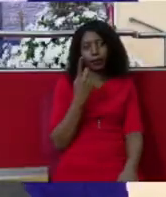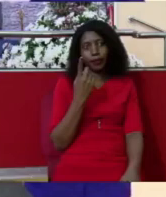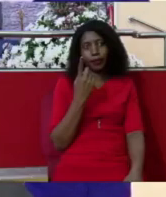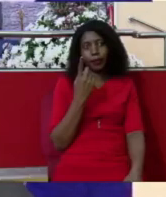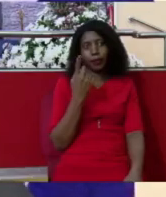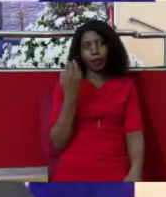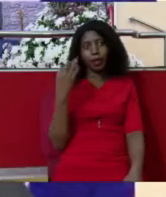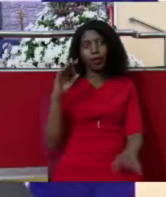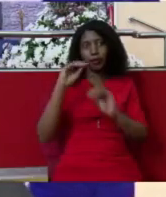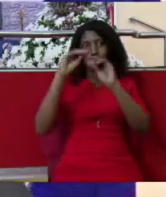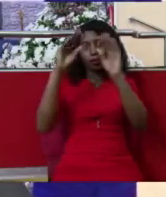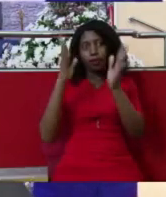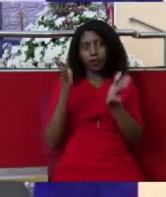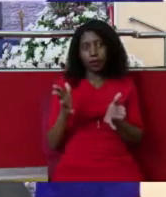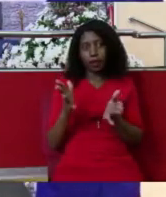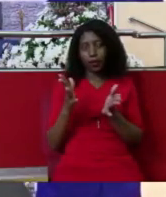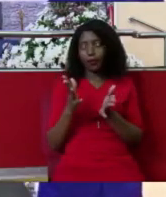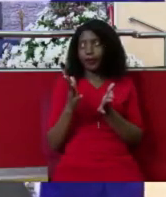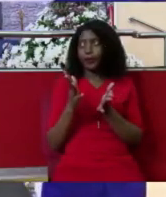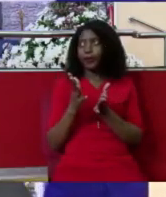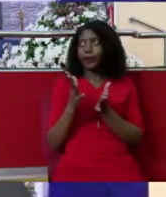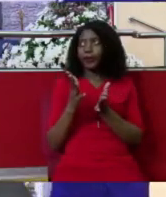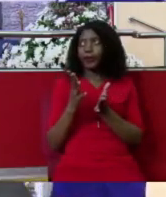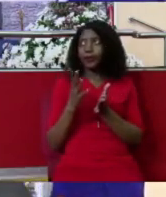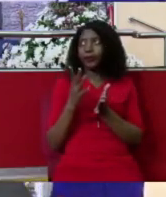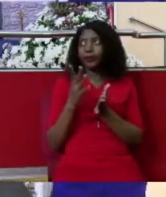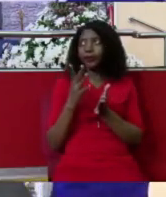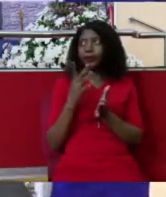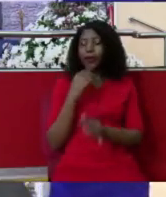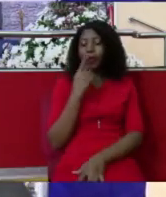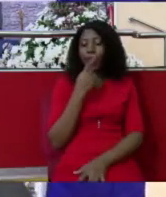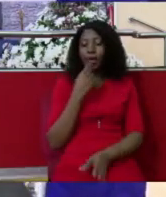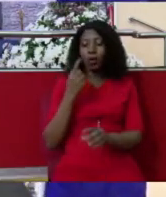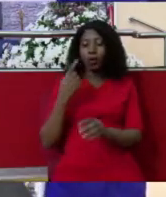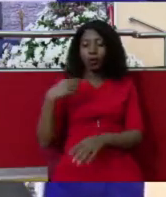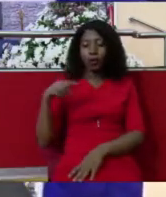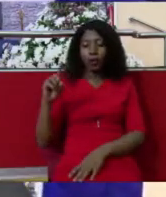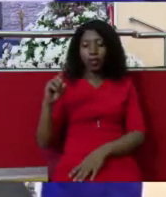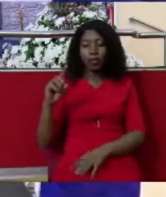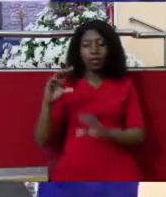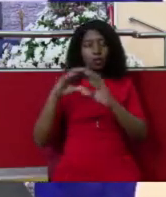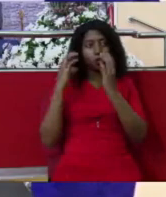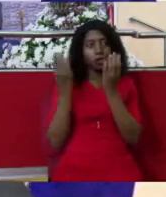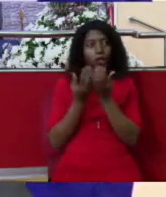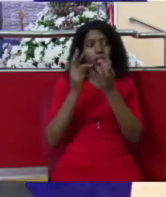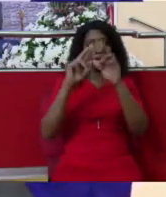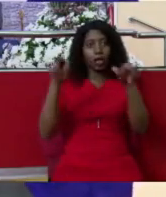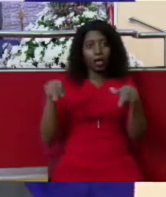of a teacher who went into the classroom one day. And